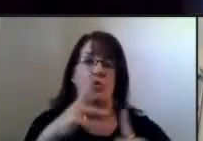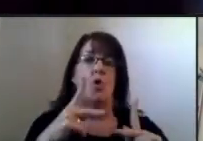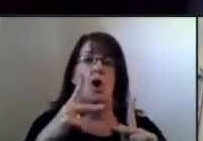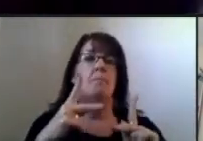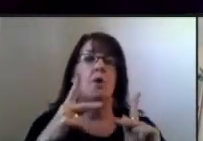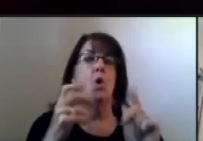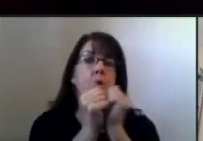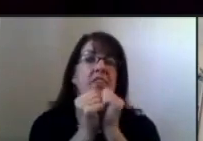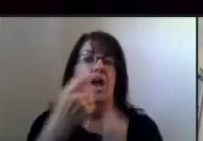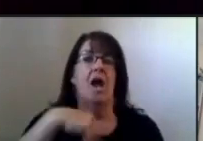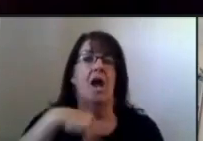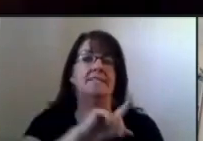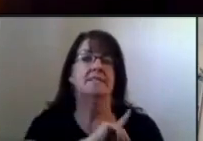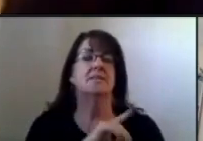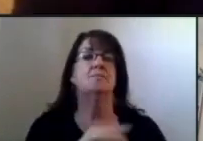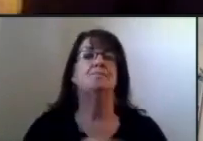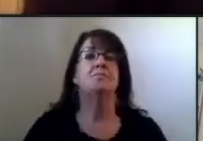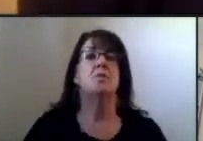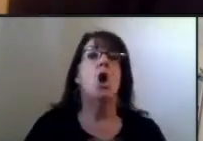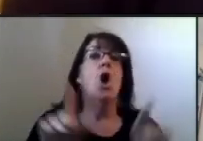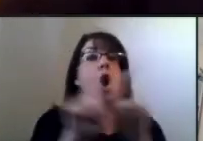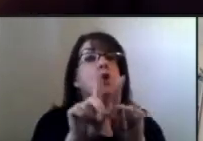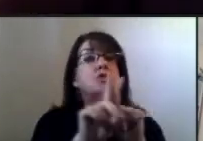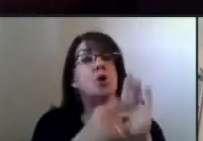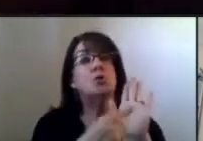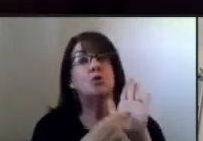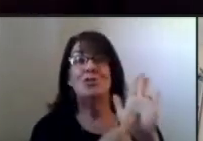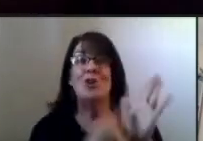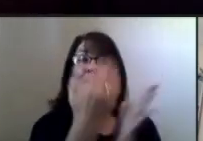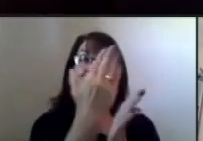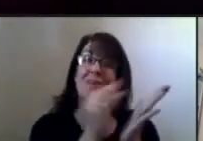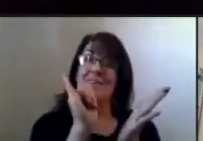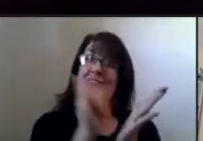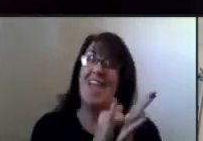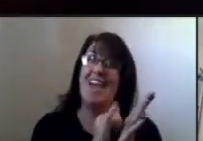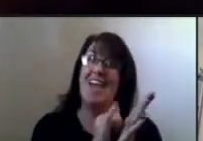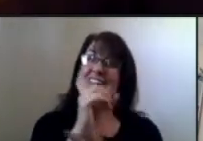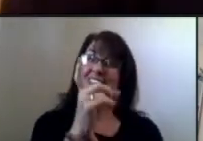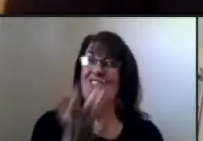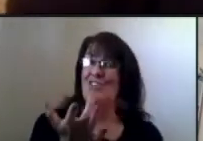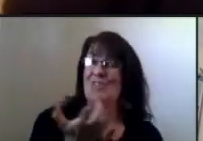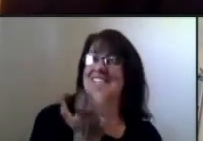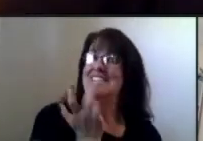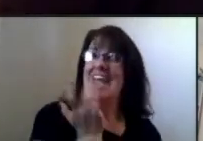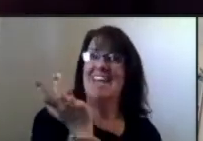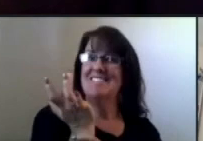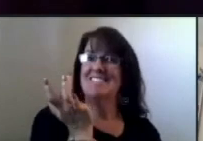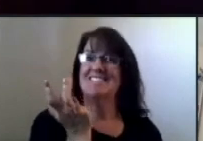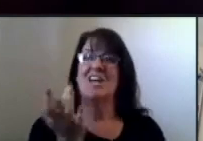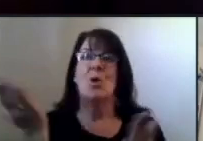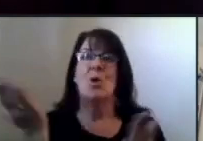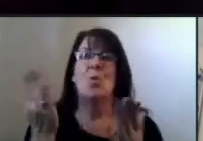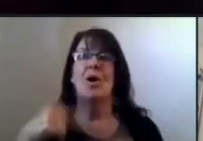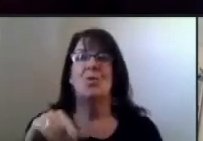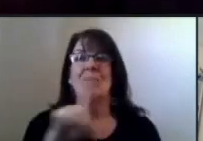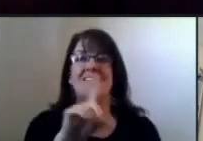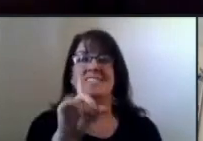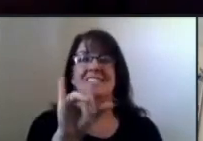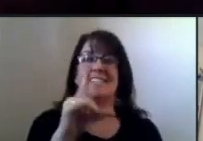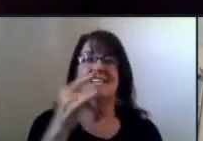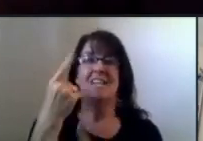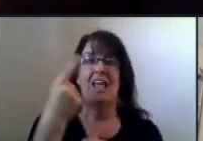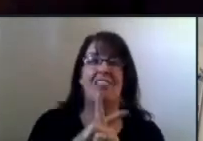orchestra. So to kind of illustrate some of that for you and give you a little taste of what we did, last month we created a